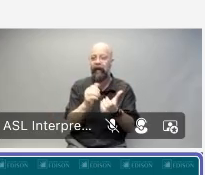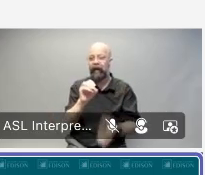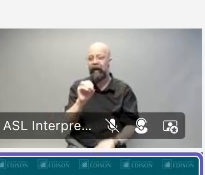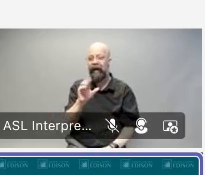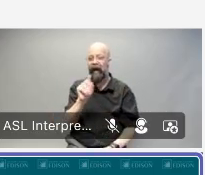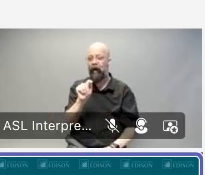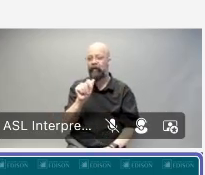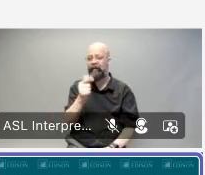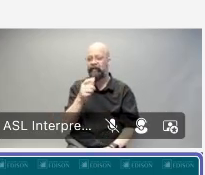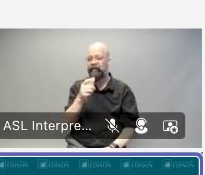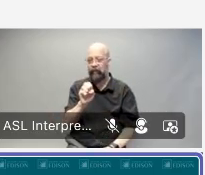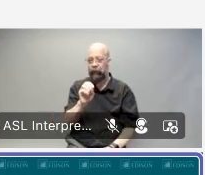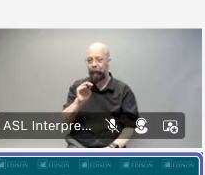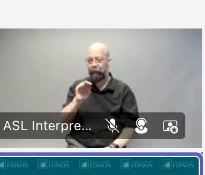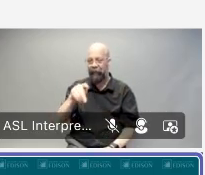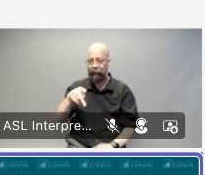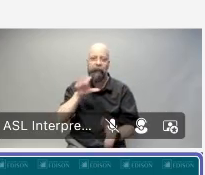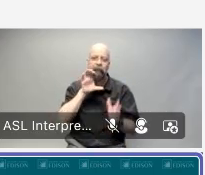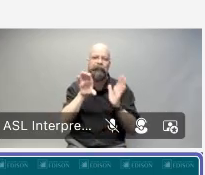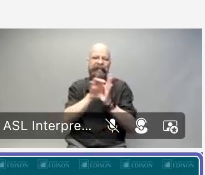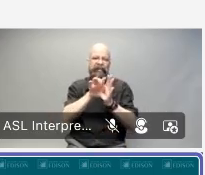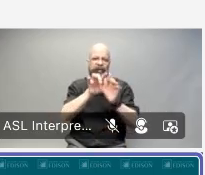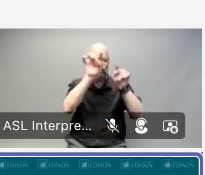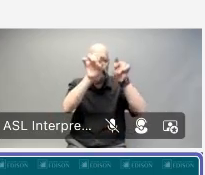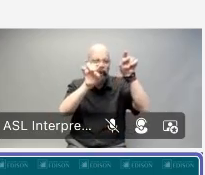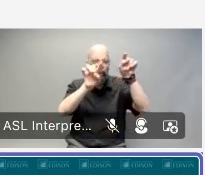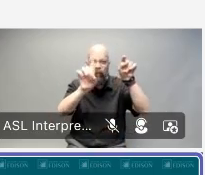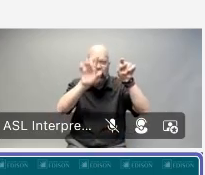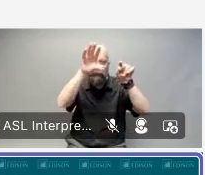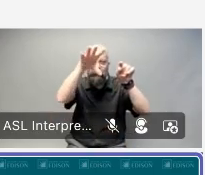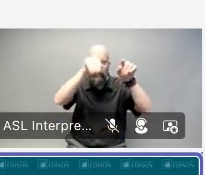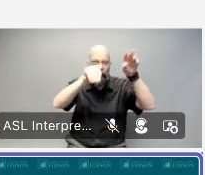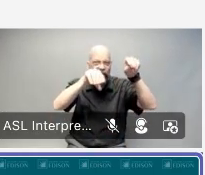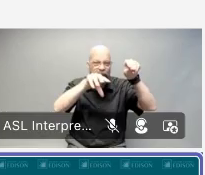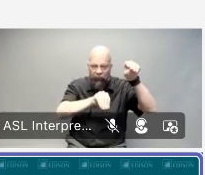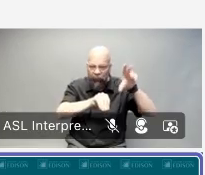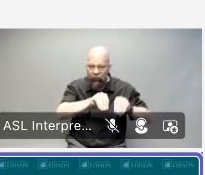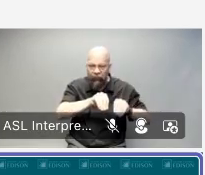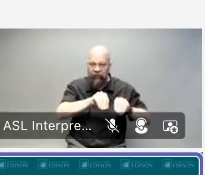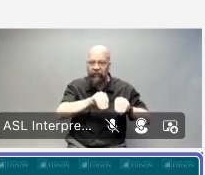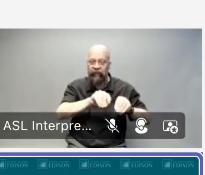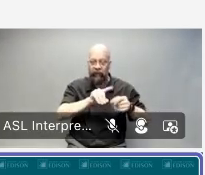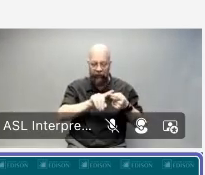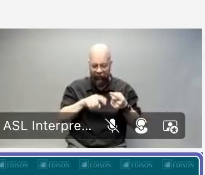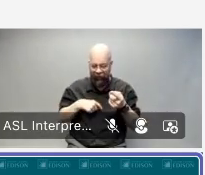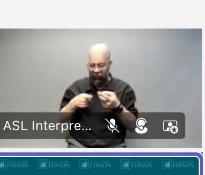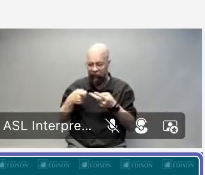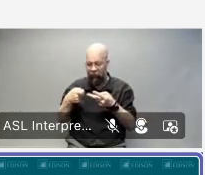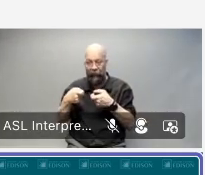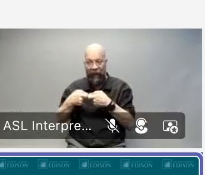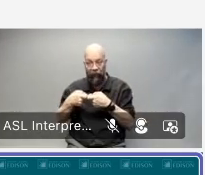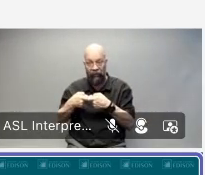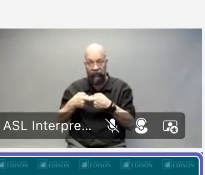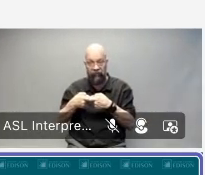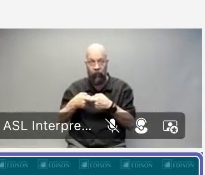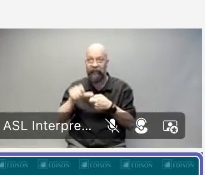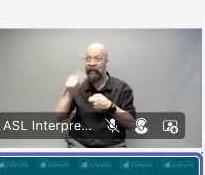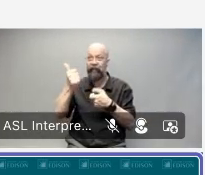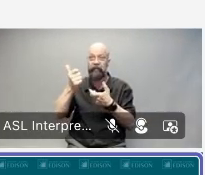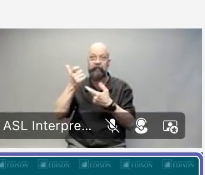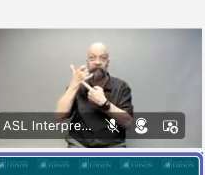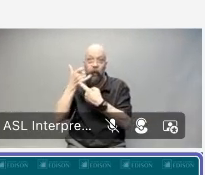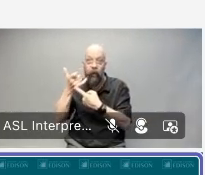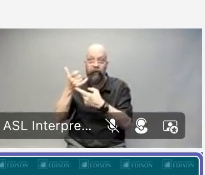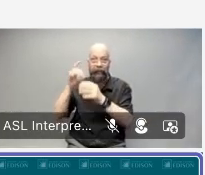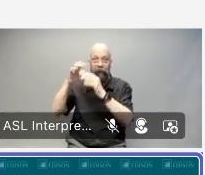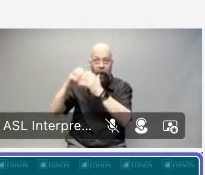have backup communication options like battery-powered radios in case other communication channels go out. And finally, make